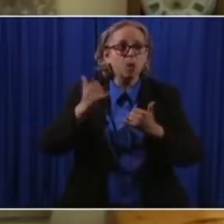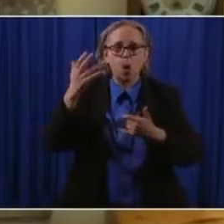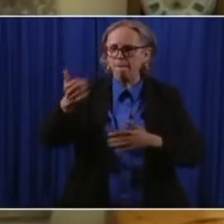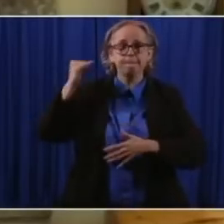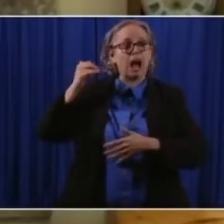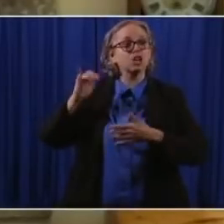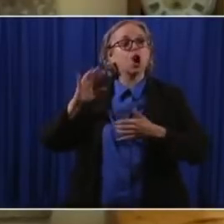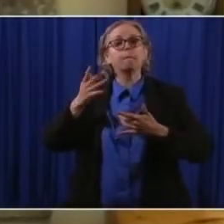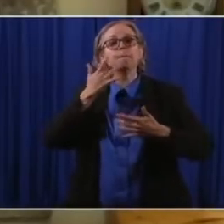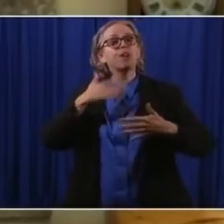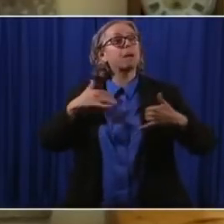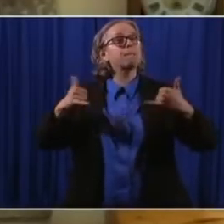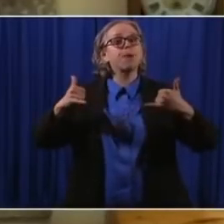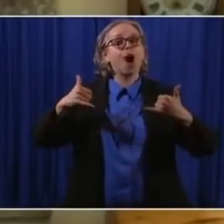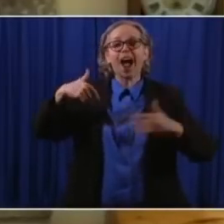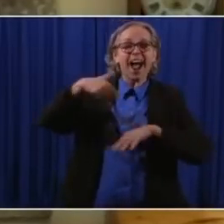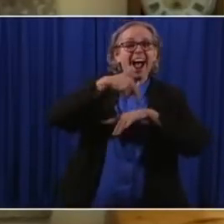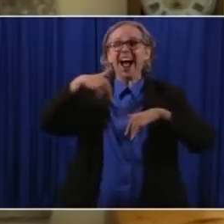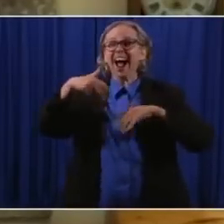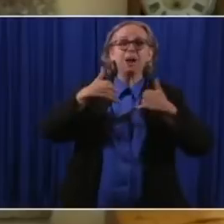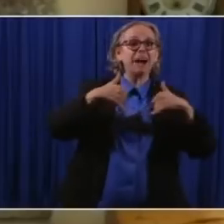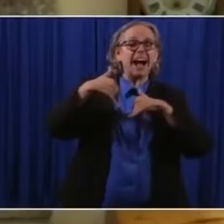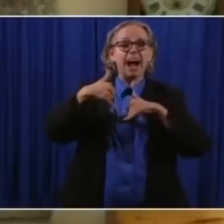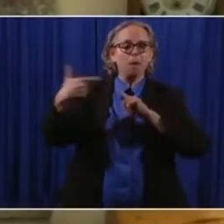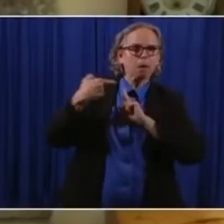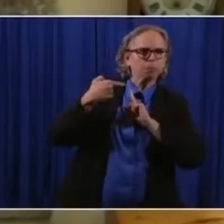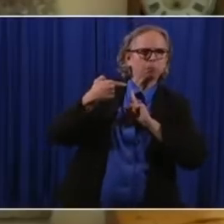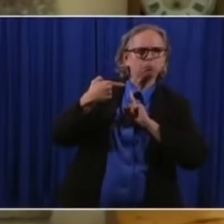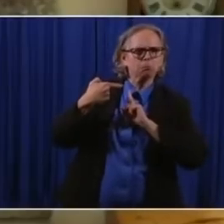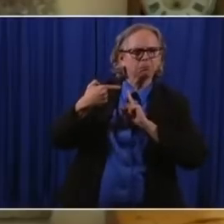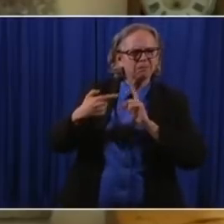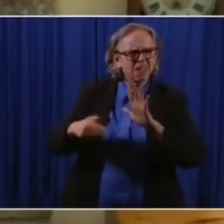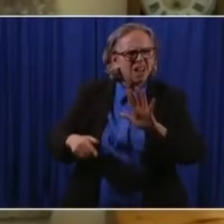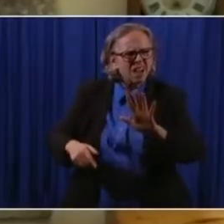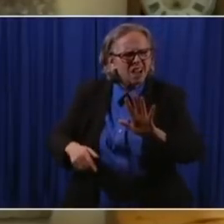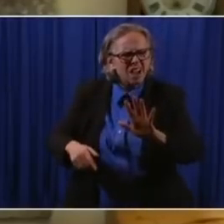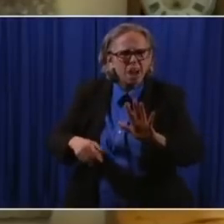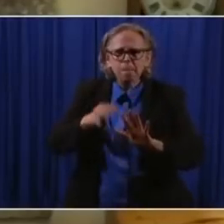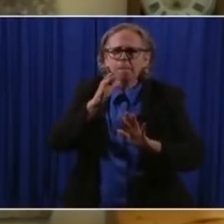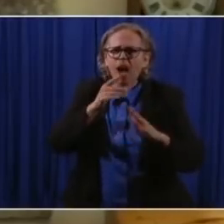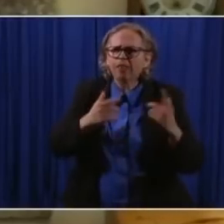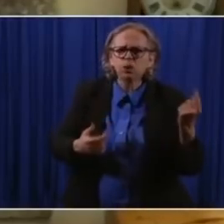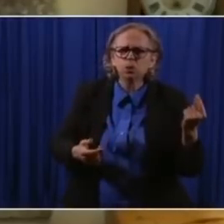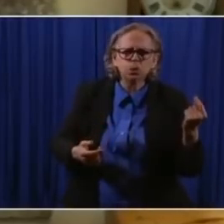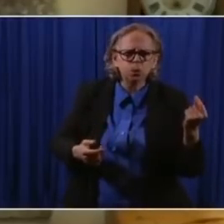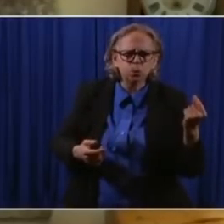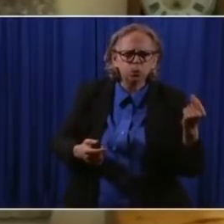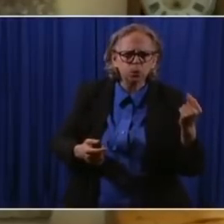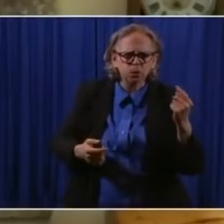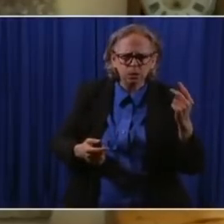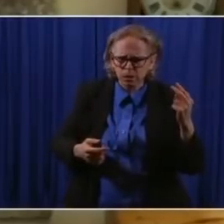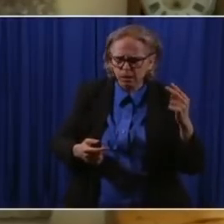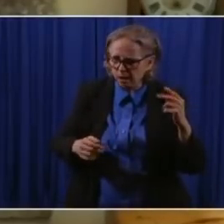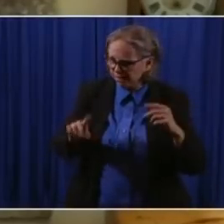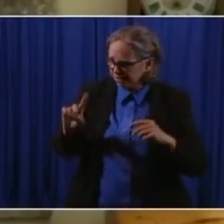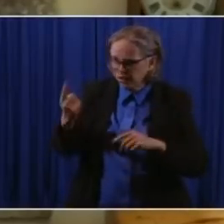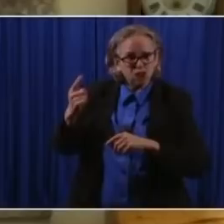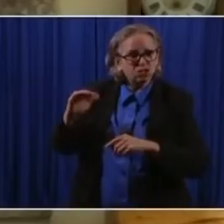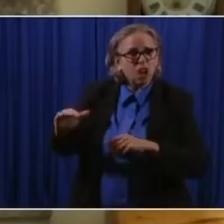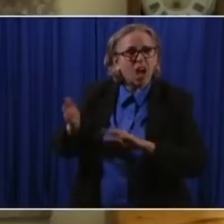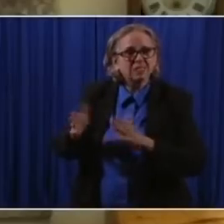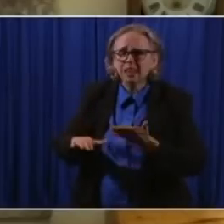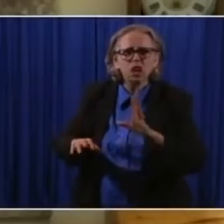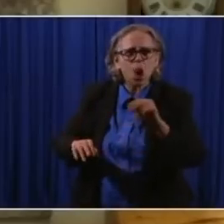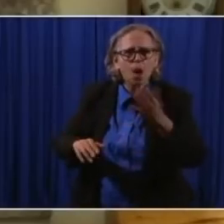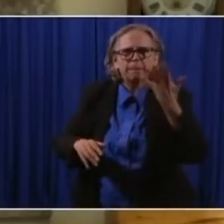And she was not the mom's first child to die tragically. So our heart goes out to the family. Toledo Blade.